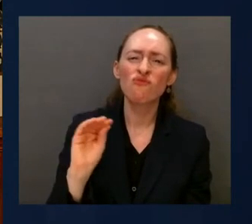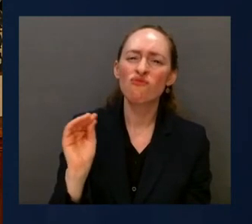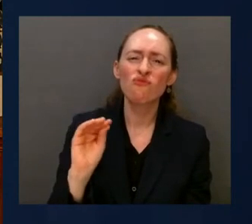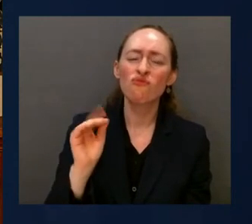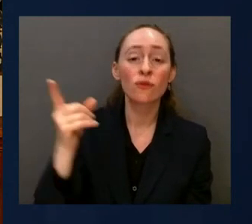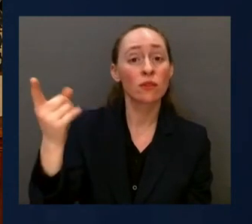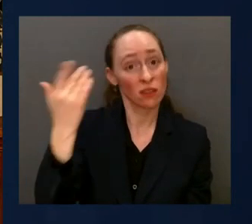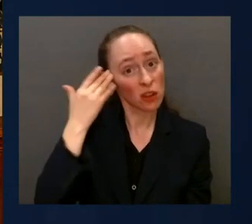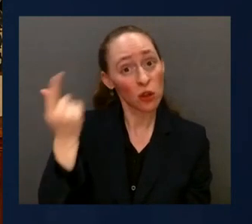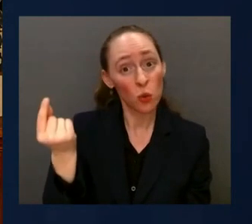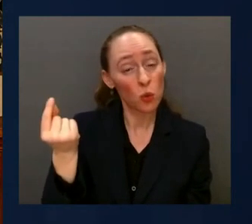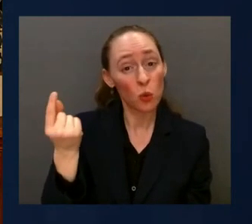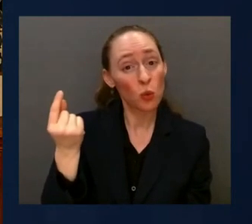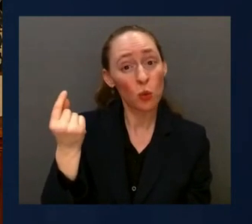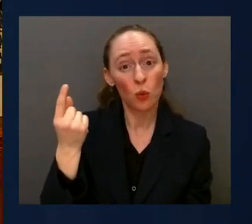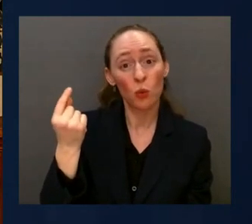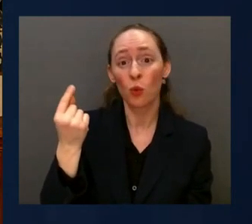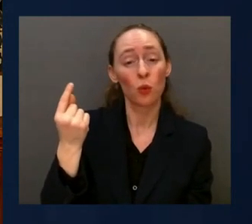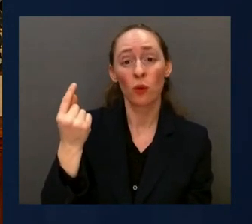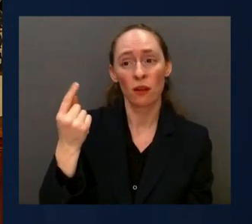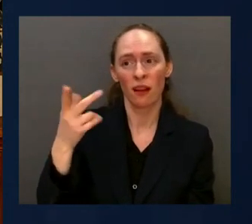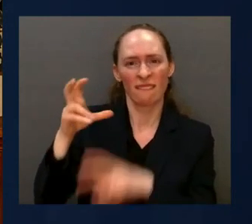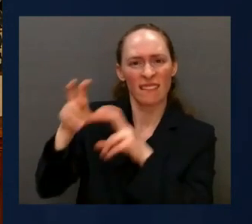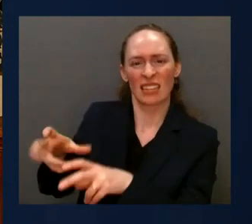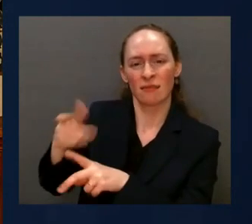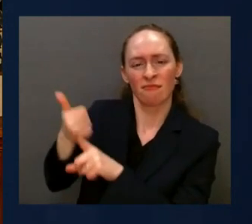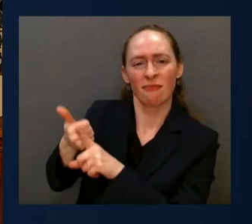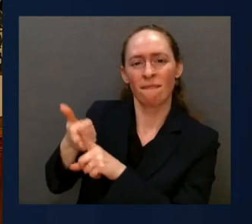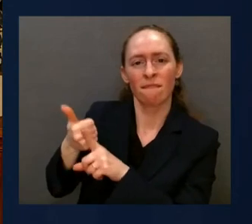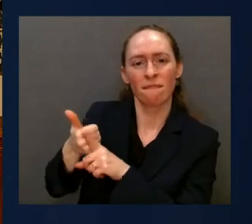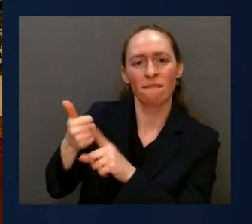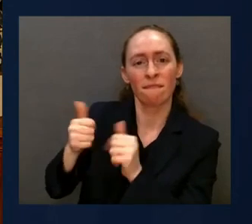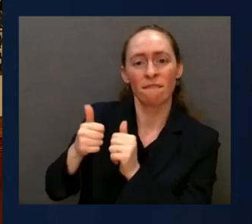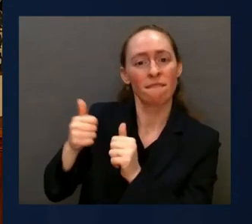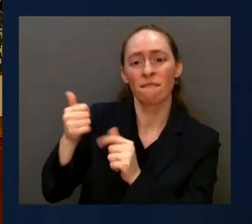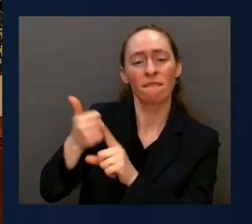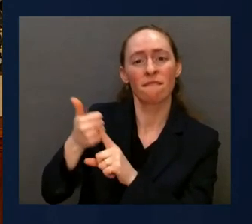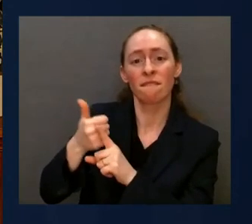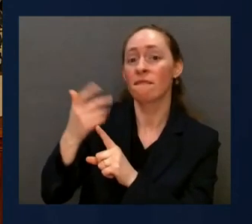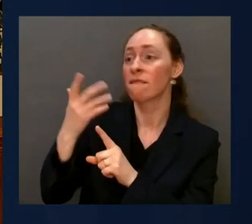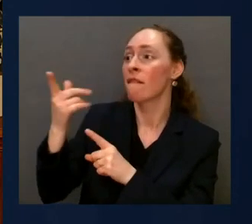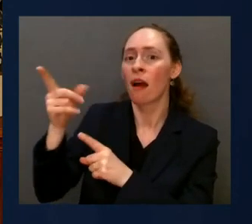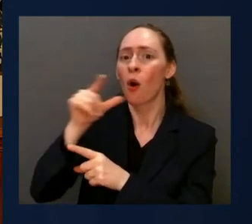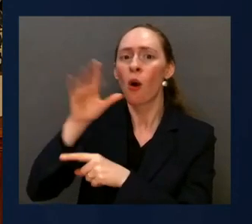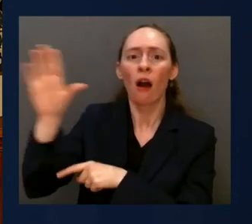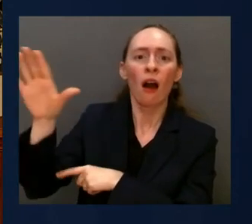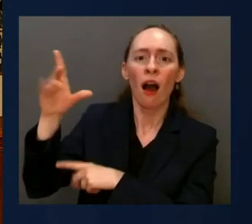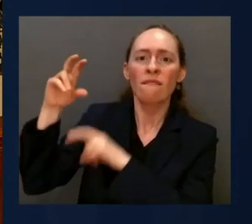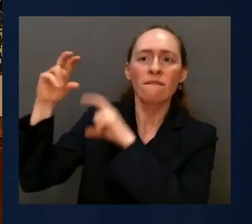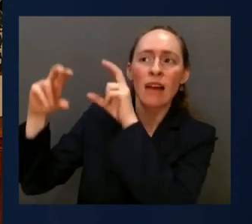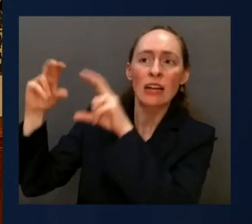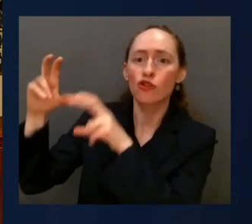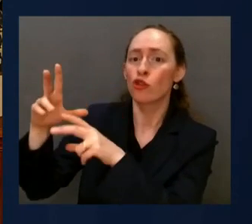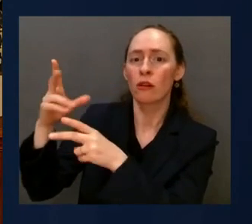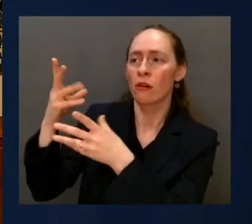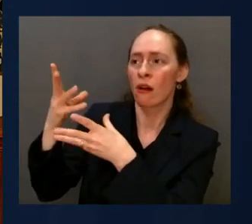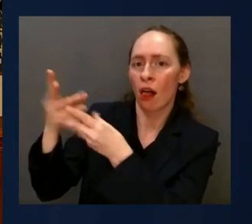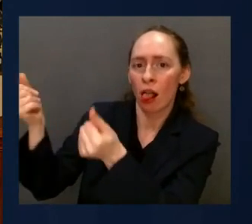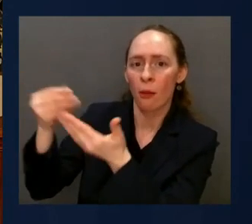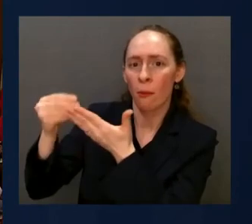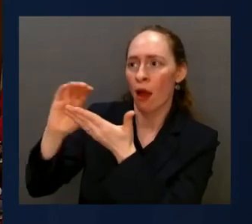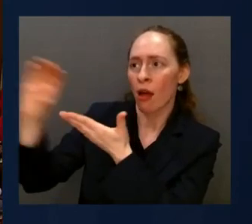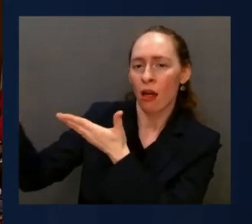do the right thing. That's why I propose we quadruple the tax on corporate stock buybacks and encourage